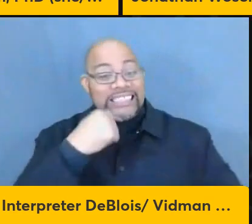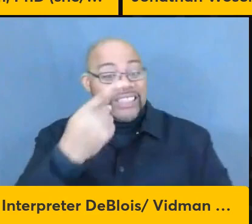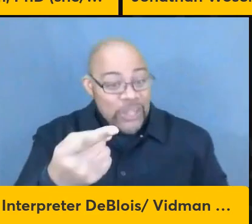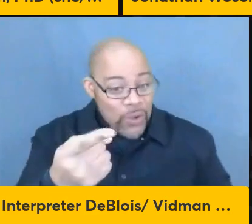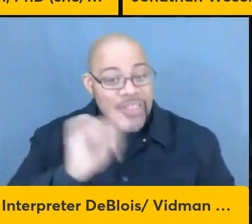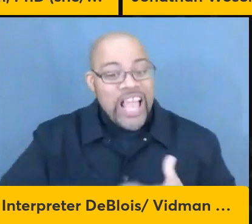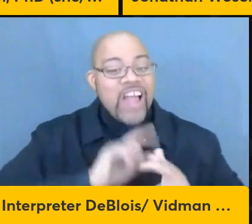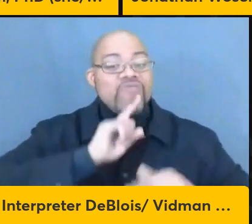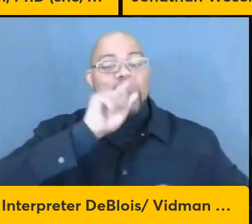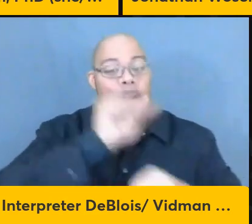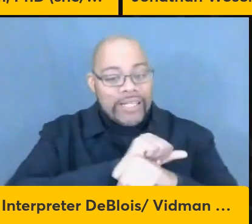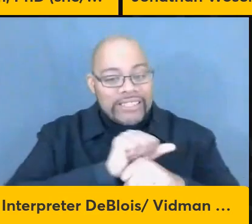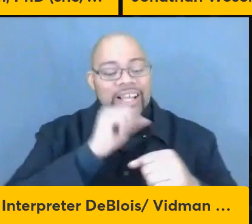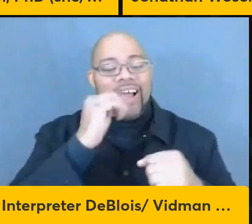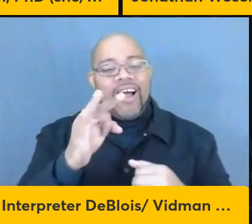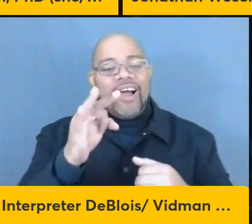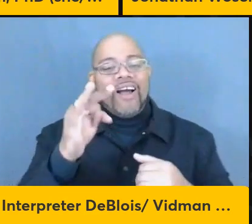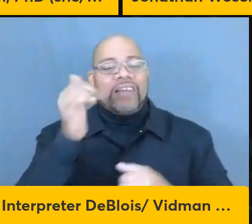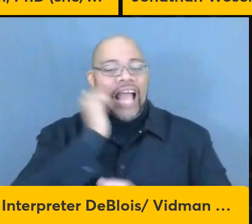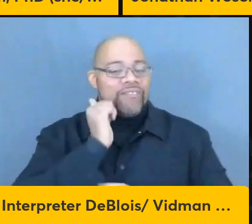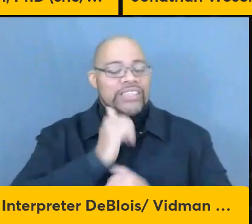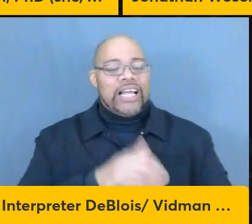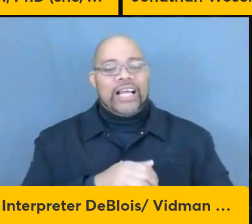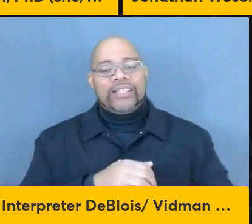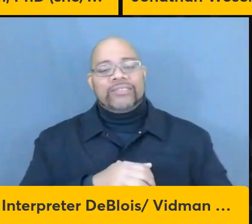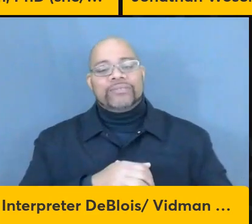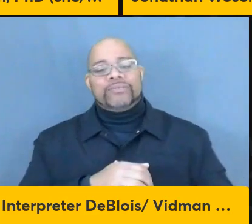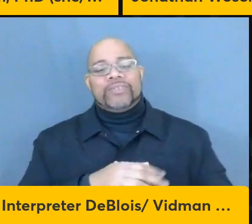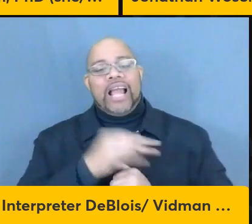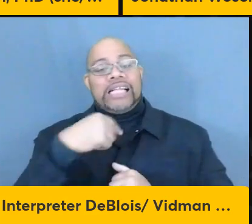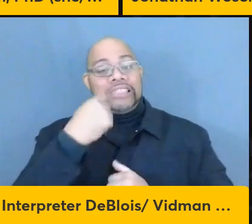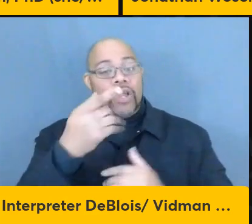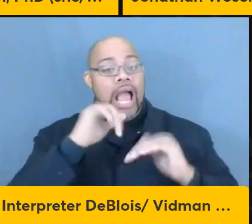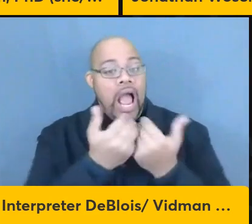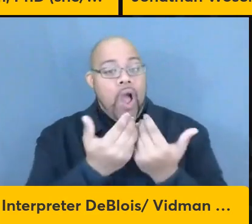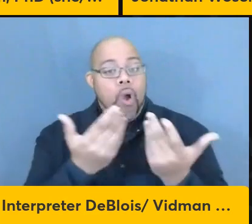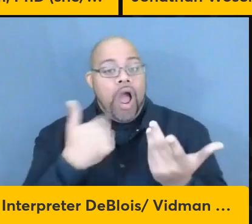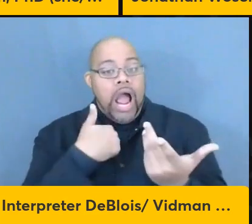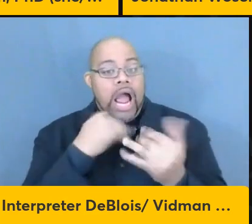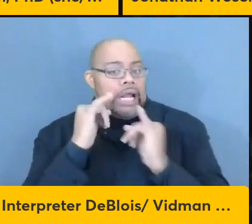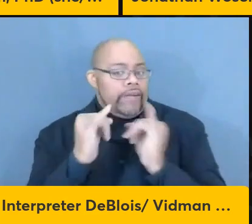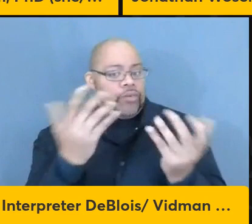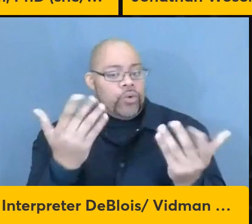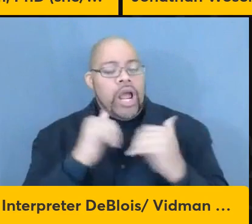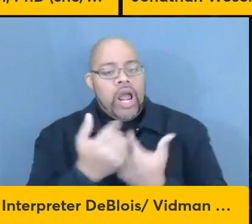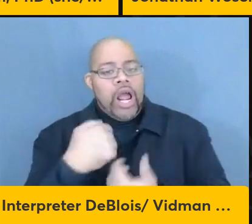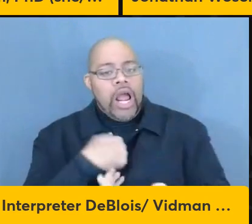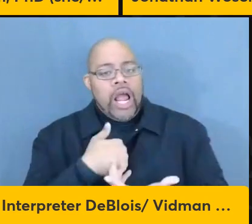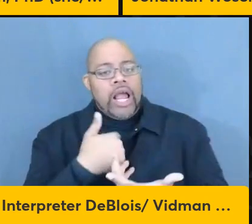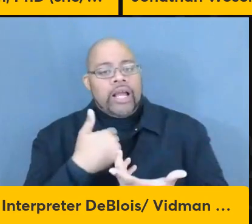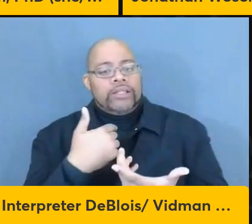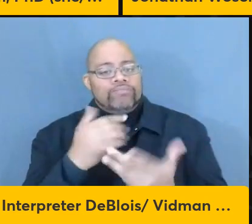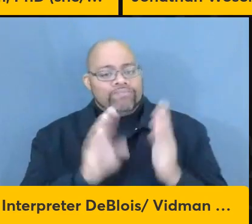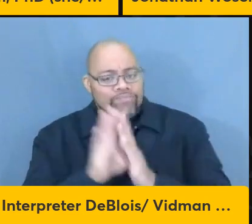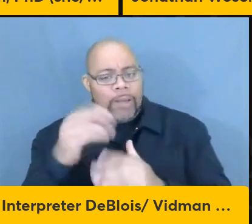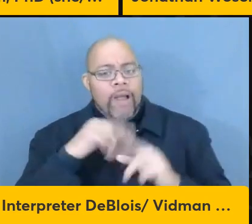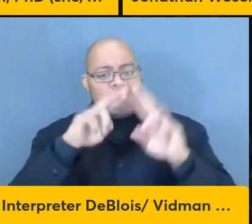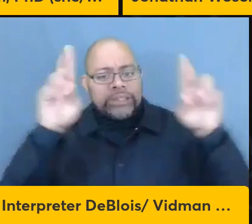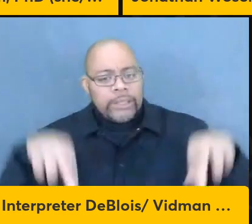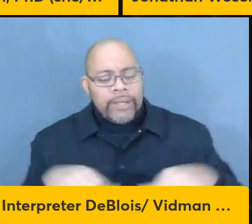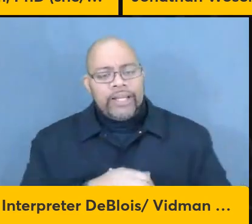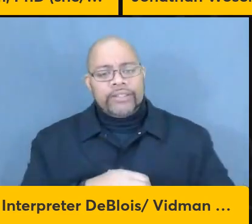the realities of the day-to-day, and tell you how I interviewed, how I, put together my